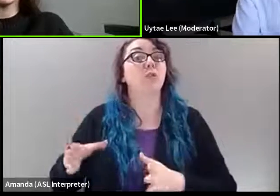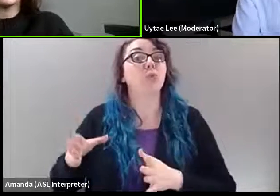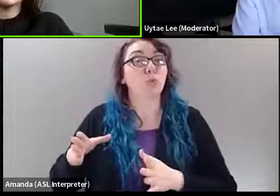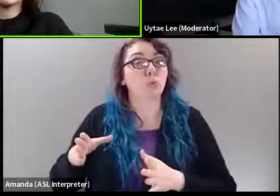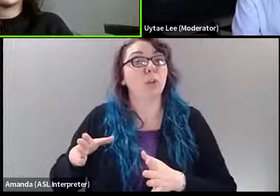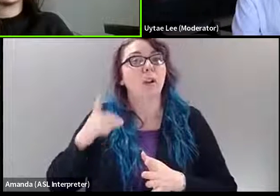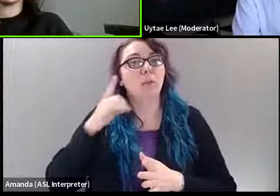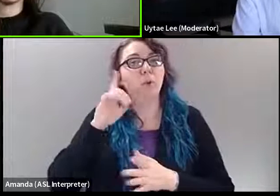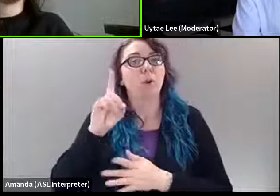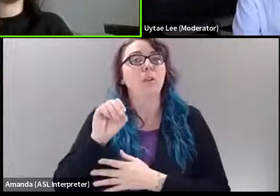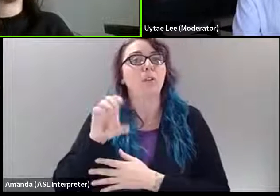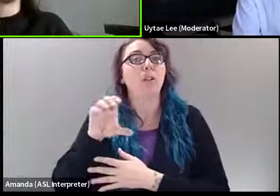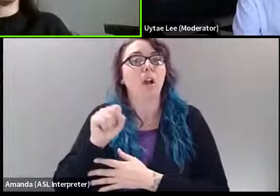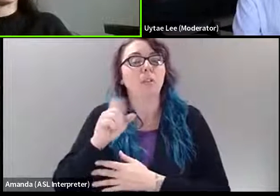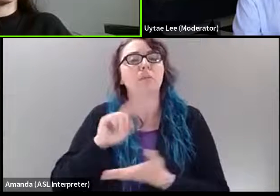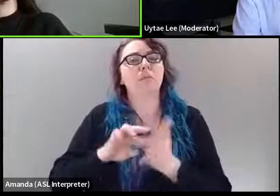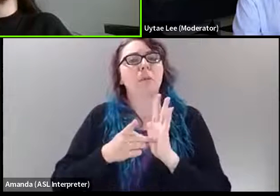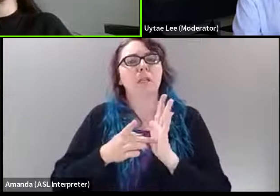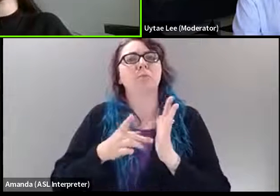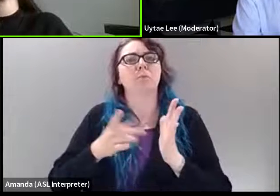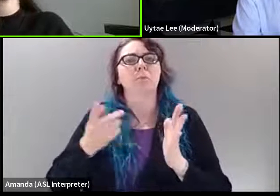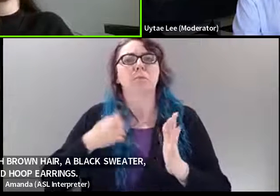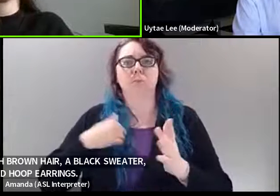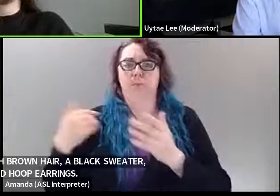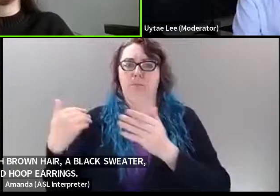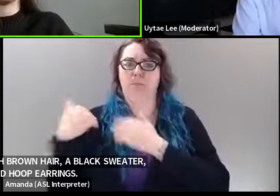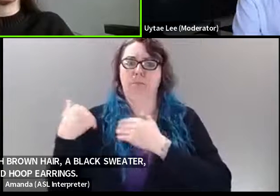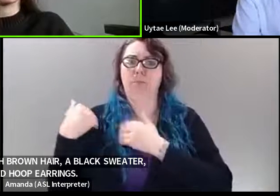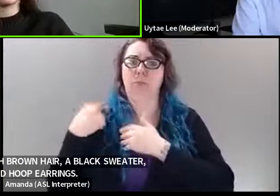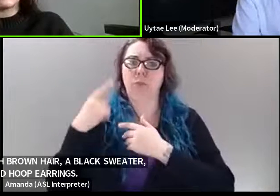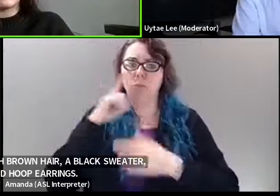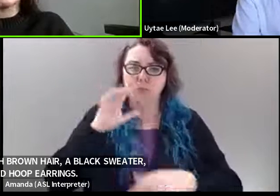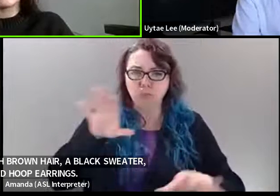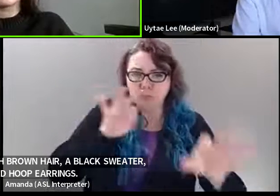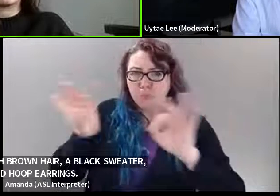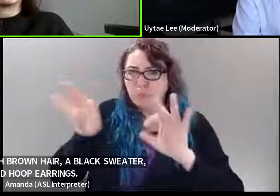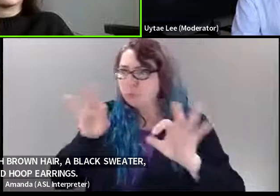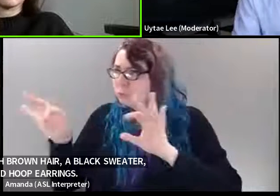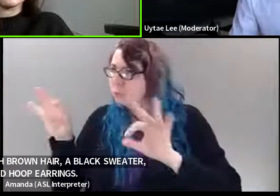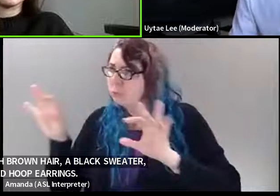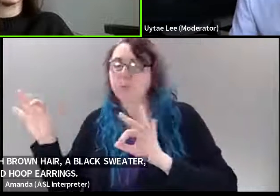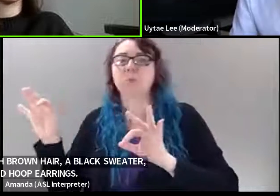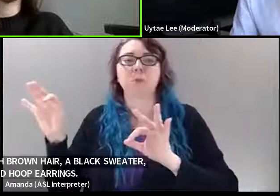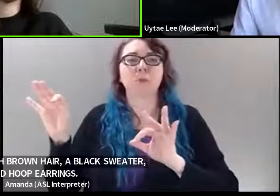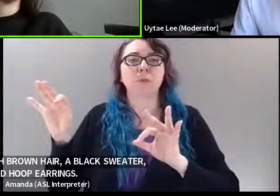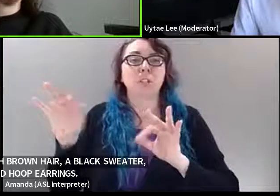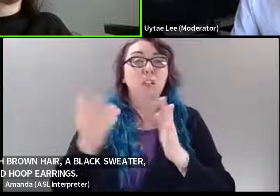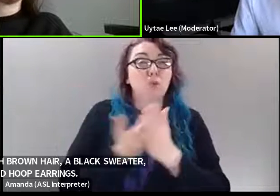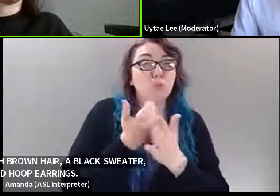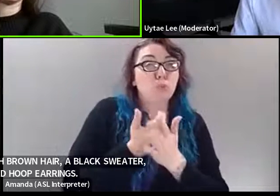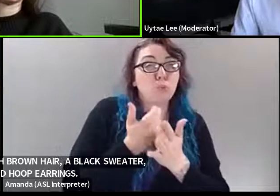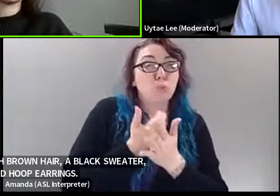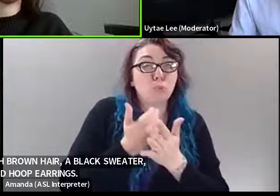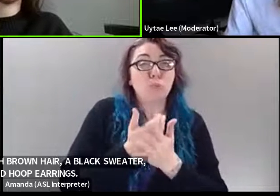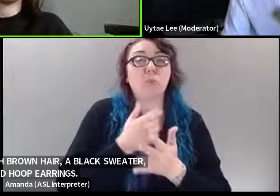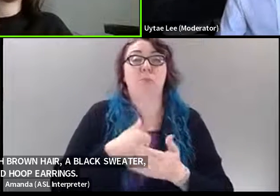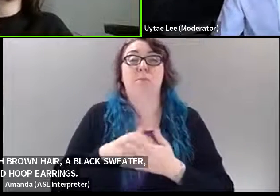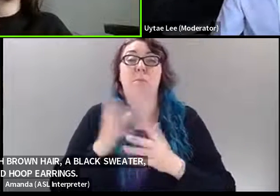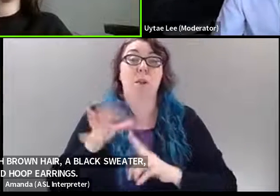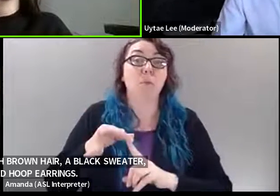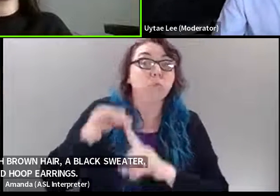original commissions, which are branded as TVO Originals, as well as our pre-buys and our acquisitions. And there are different ways that projects